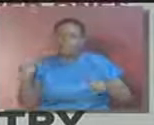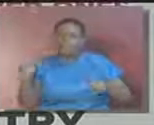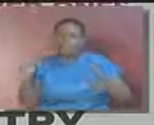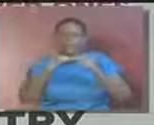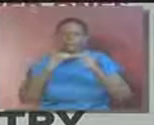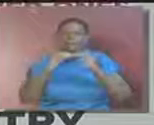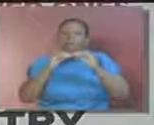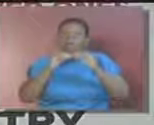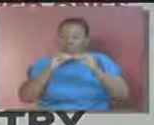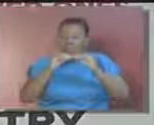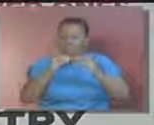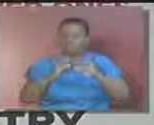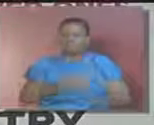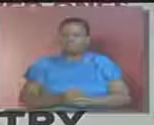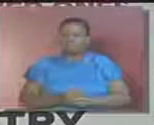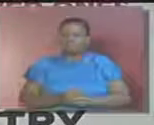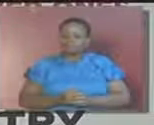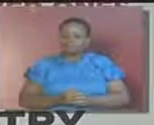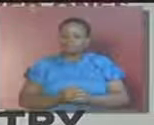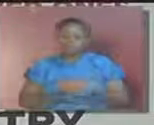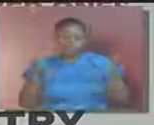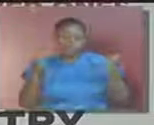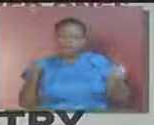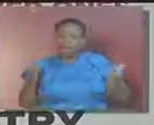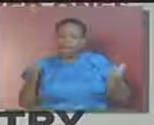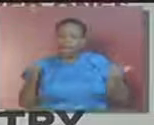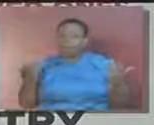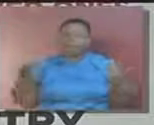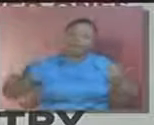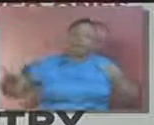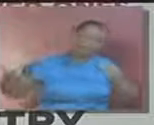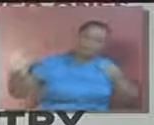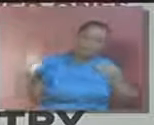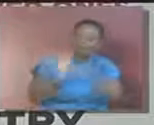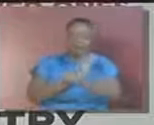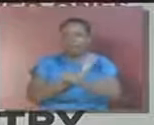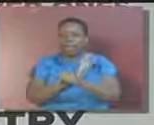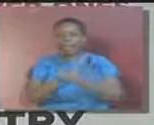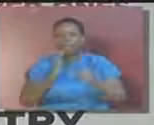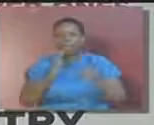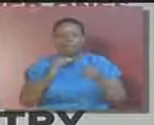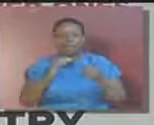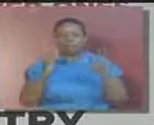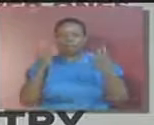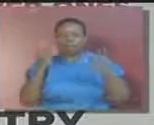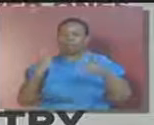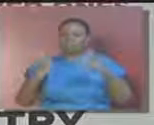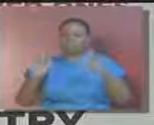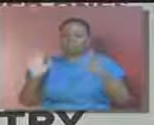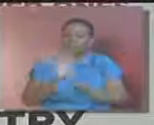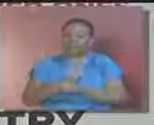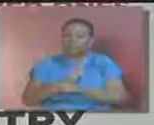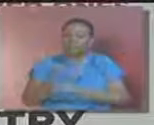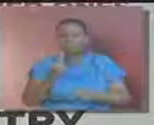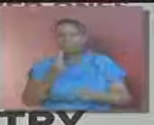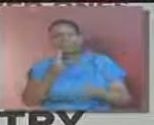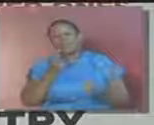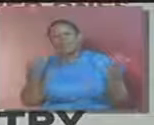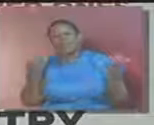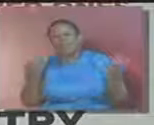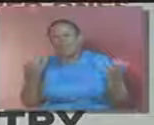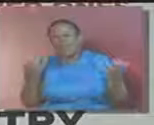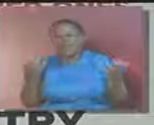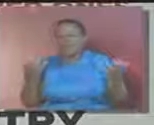the maximum number of persons can have their first shot, because the numbers of COVID